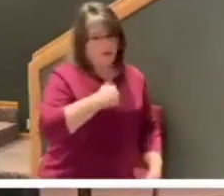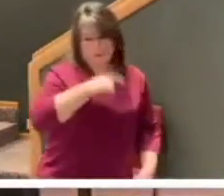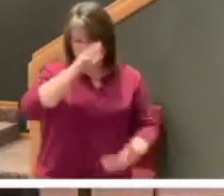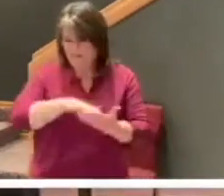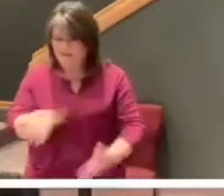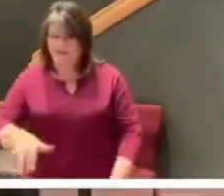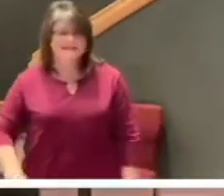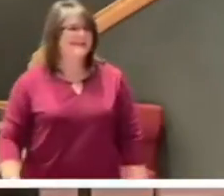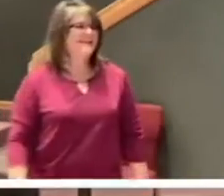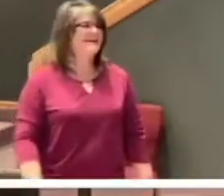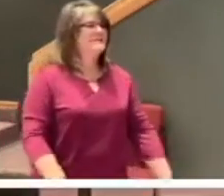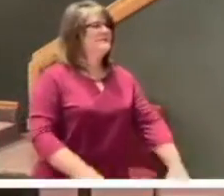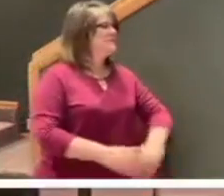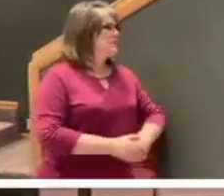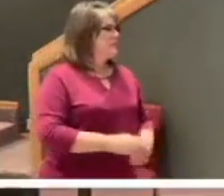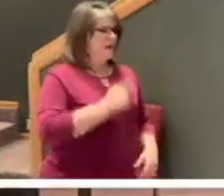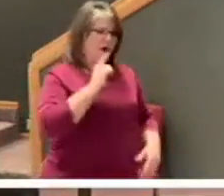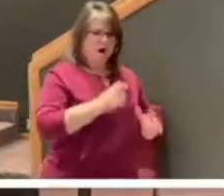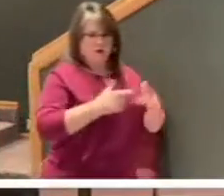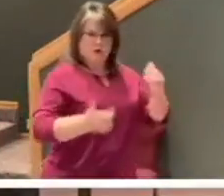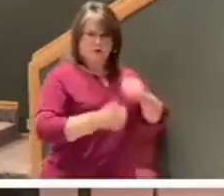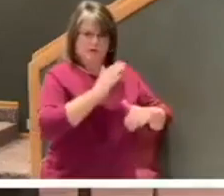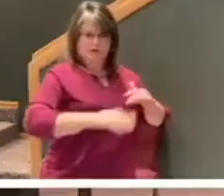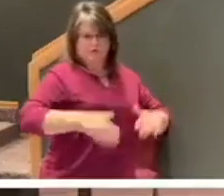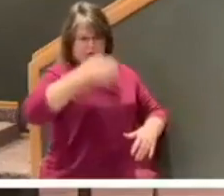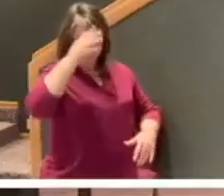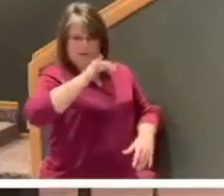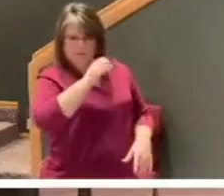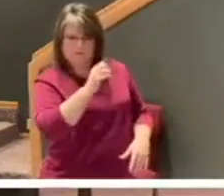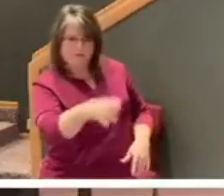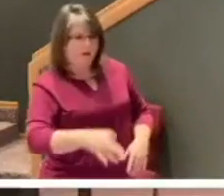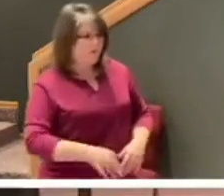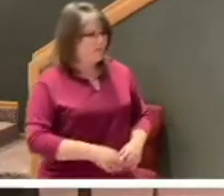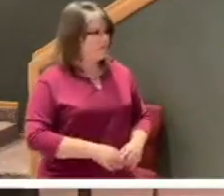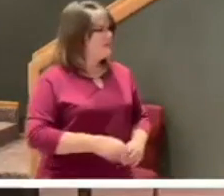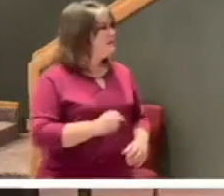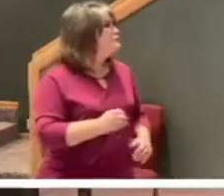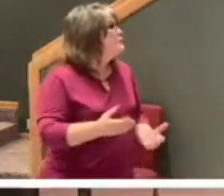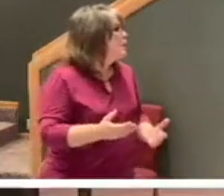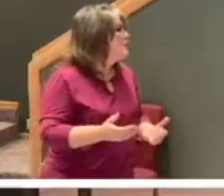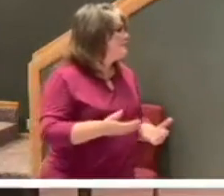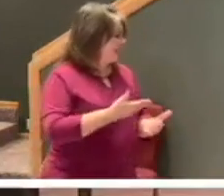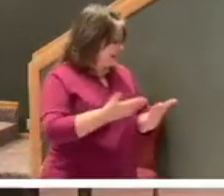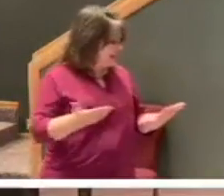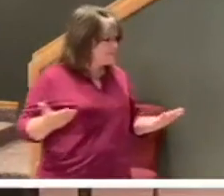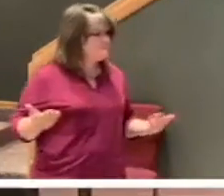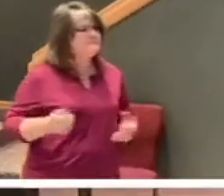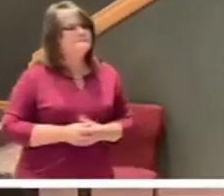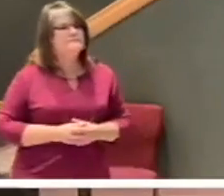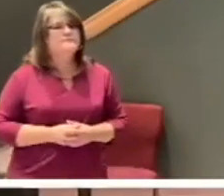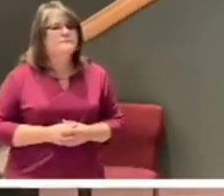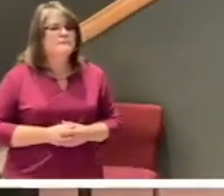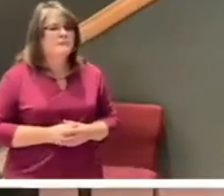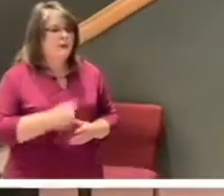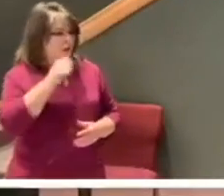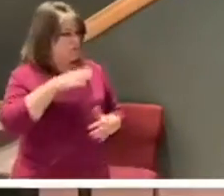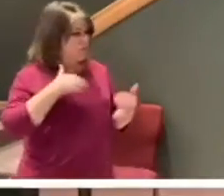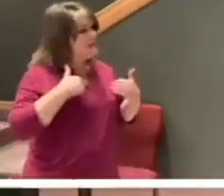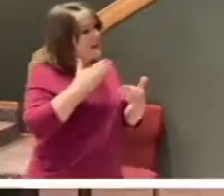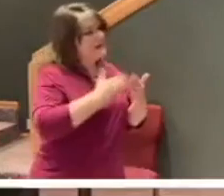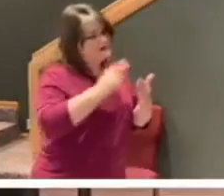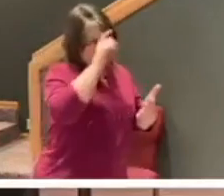And so, and then, you know, are you greater than our father Jacob? And so here's the thing. She had some